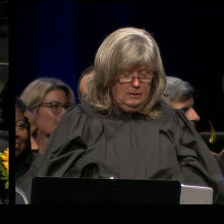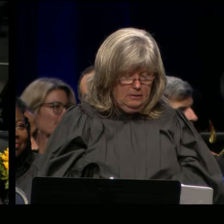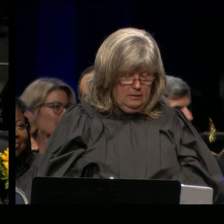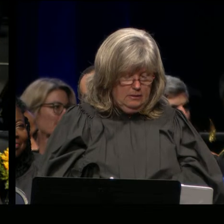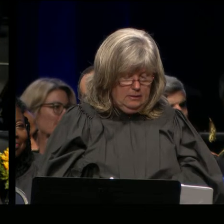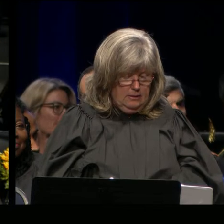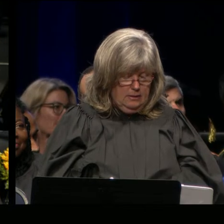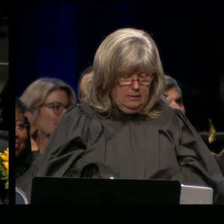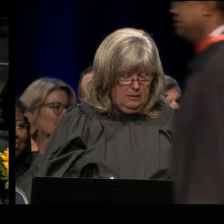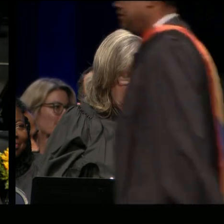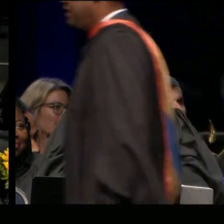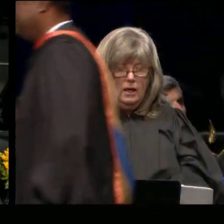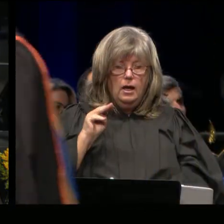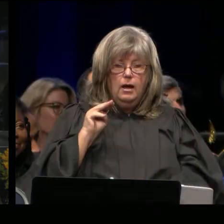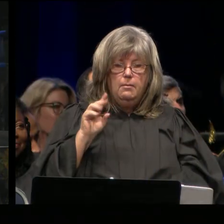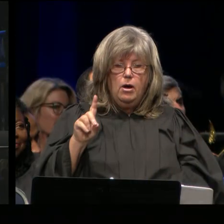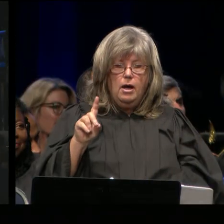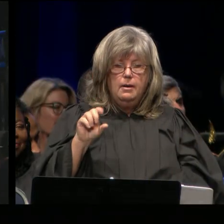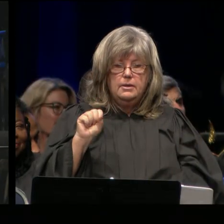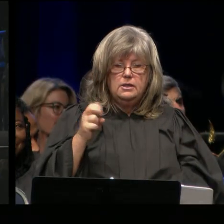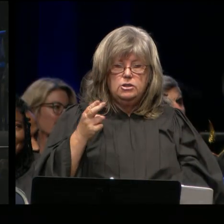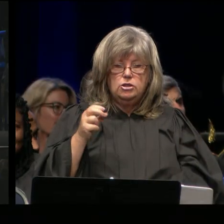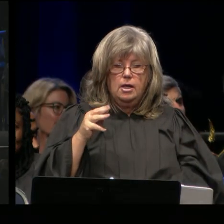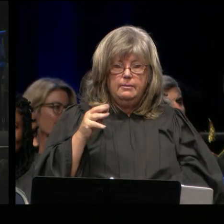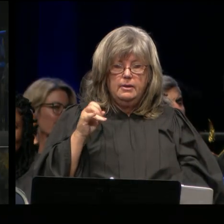Muhammad Shamimur Rashid.